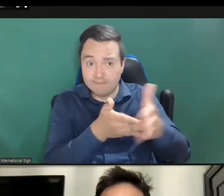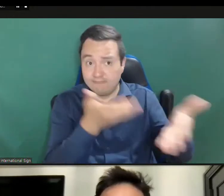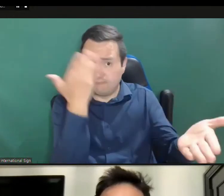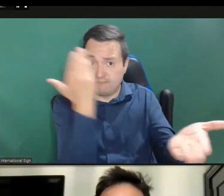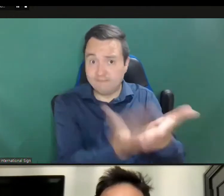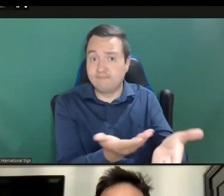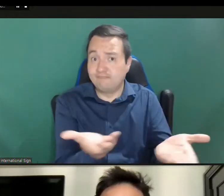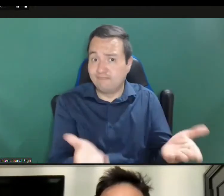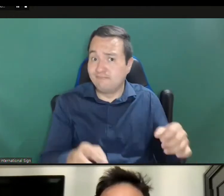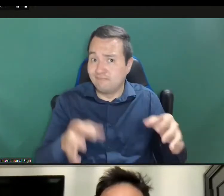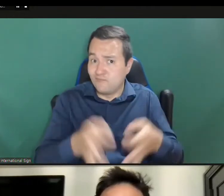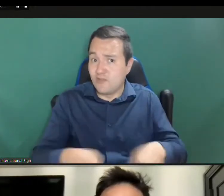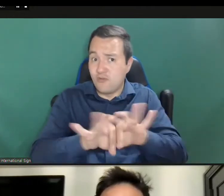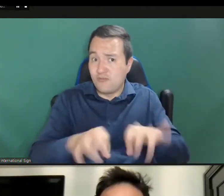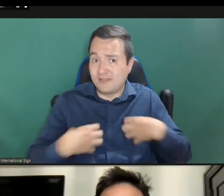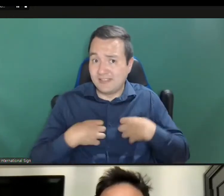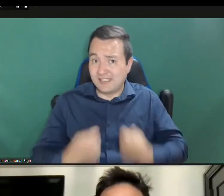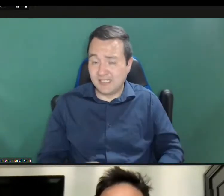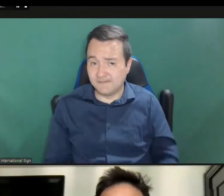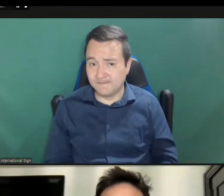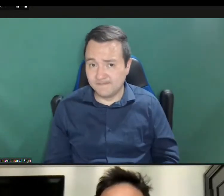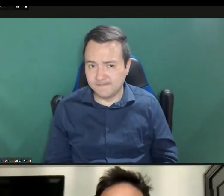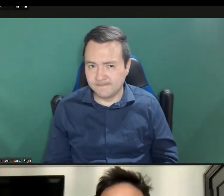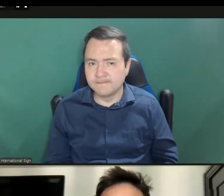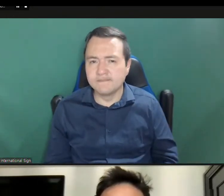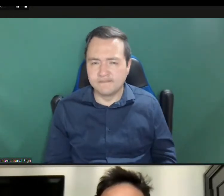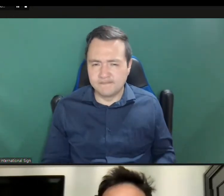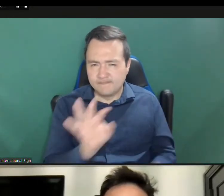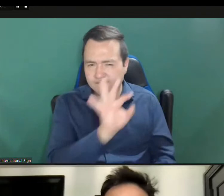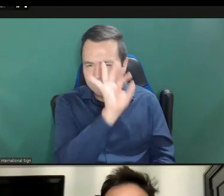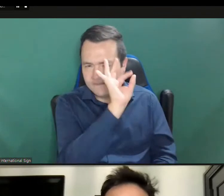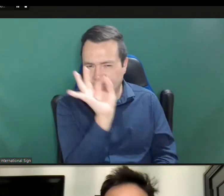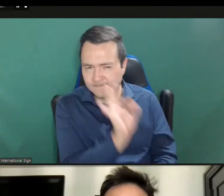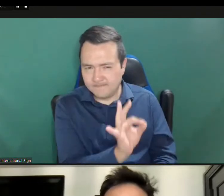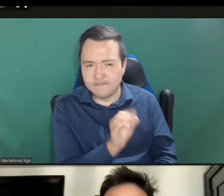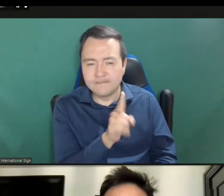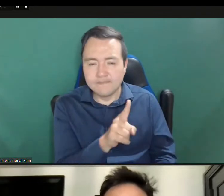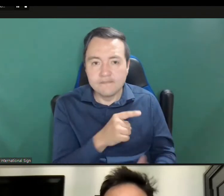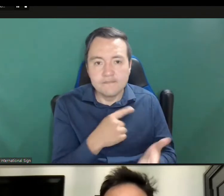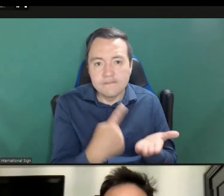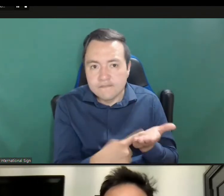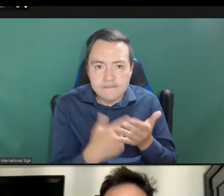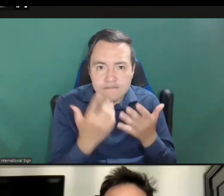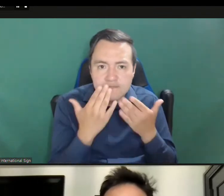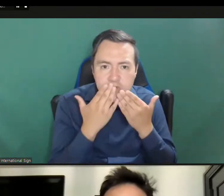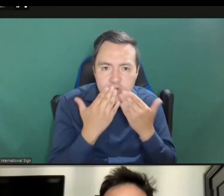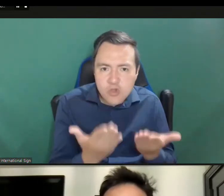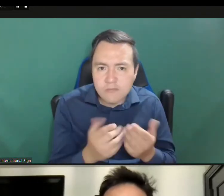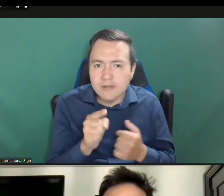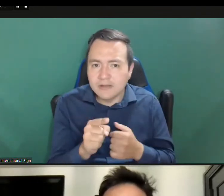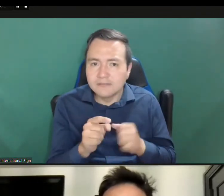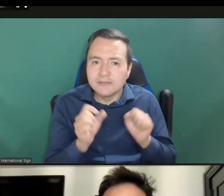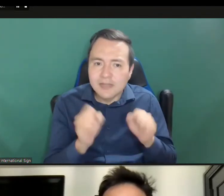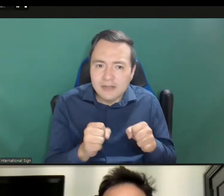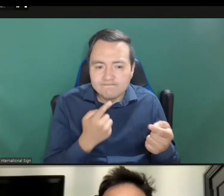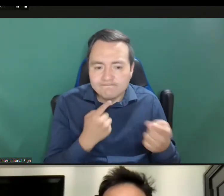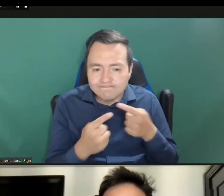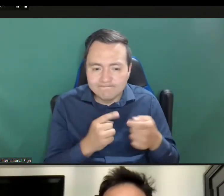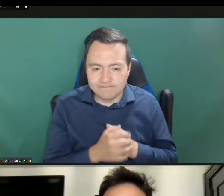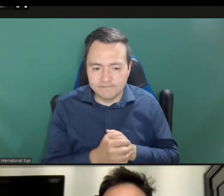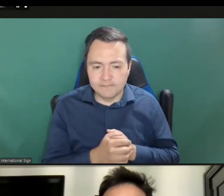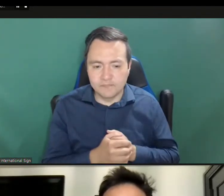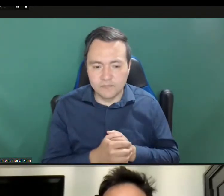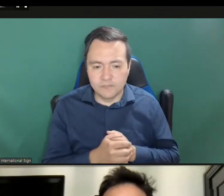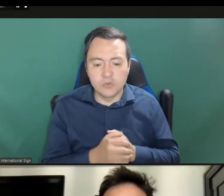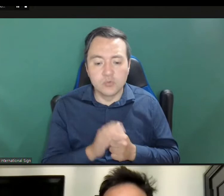that upheld the restrictions that had been placed. So we know what the arguments are. We would like,